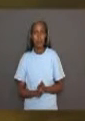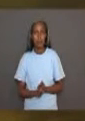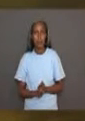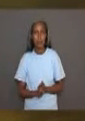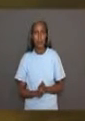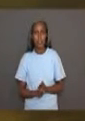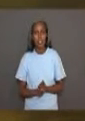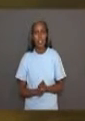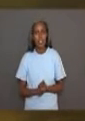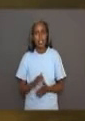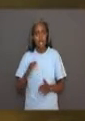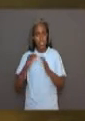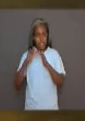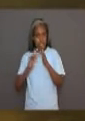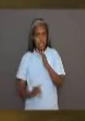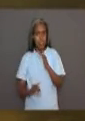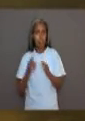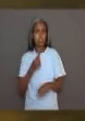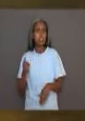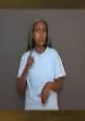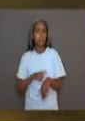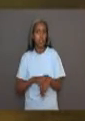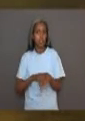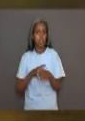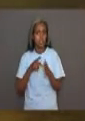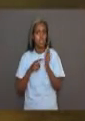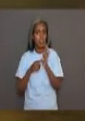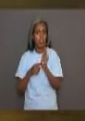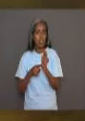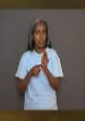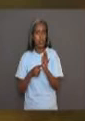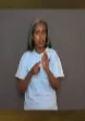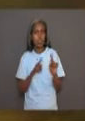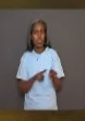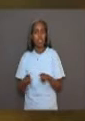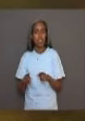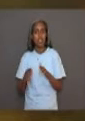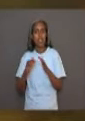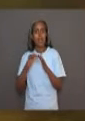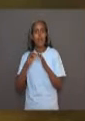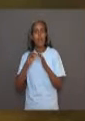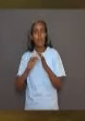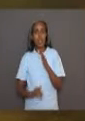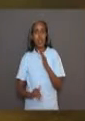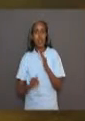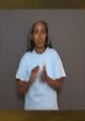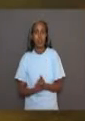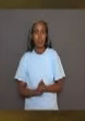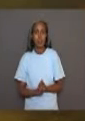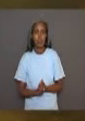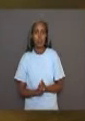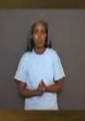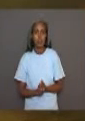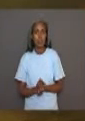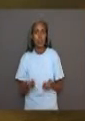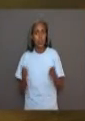A discount is sometimes referred to as a markdown. When